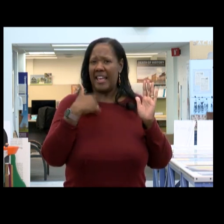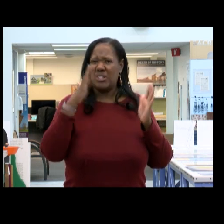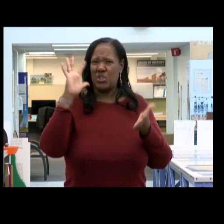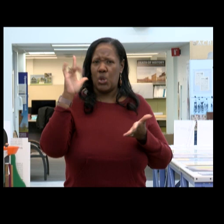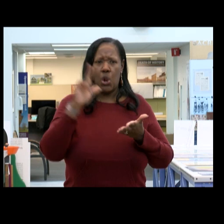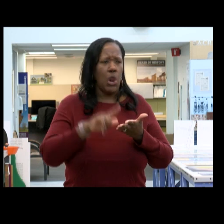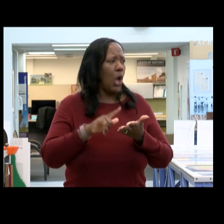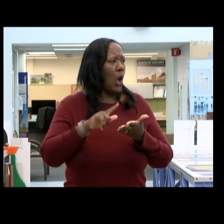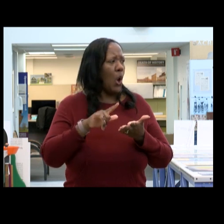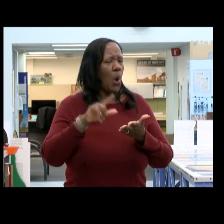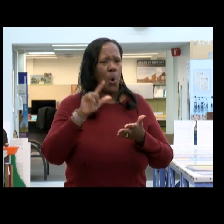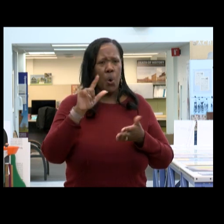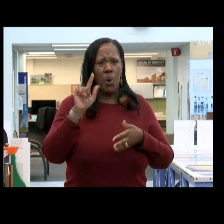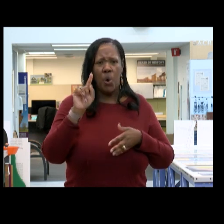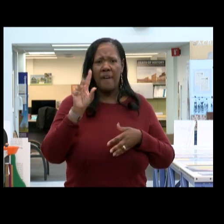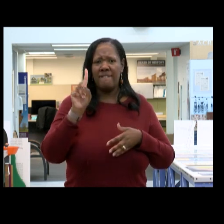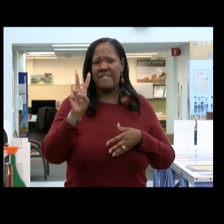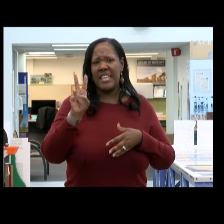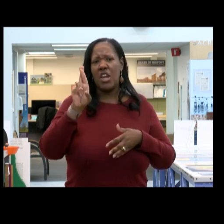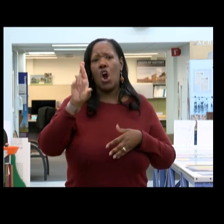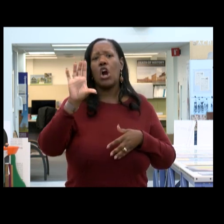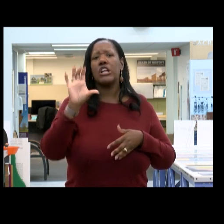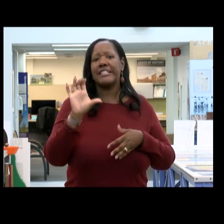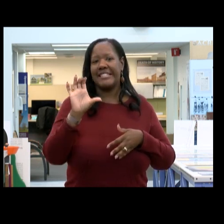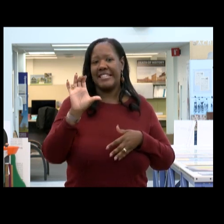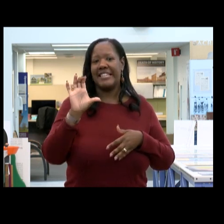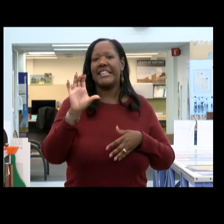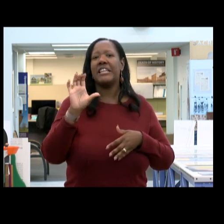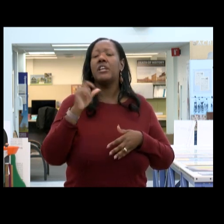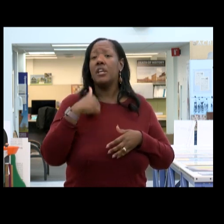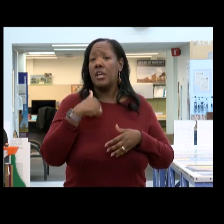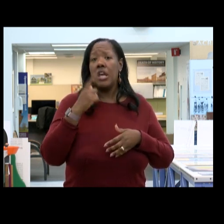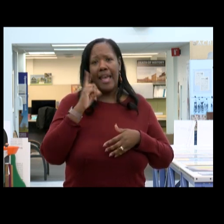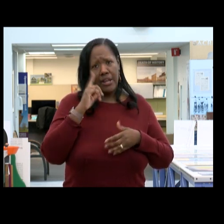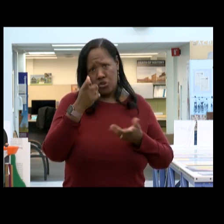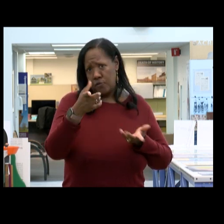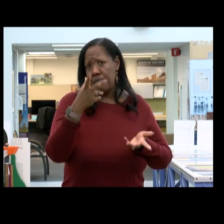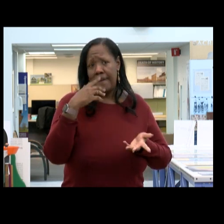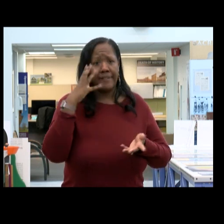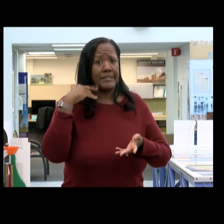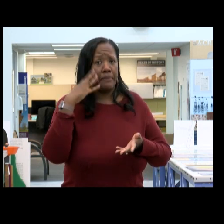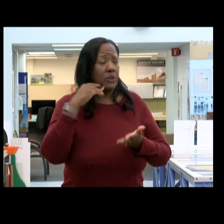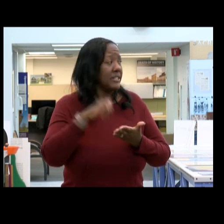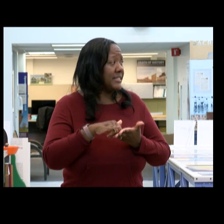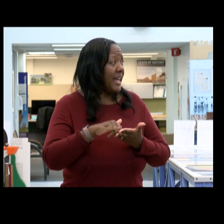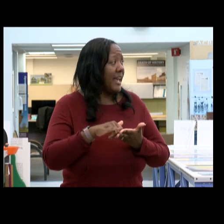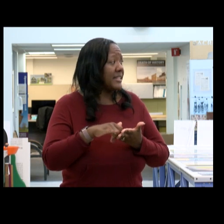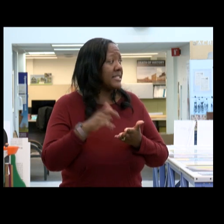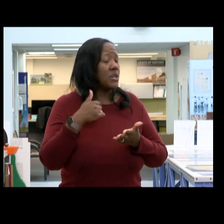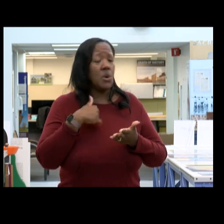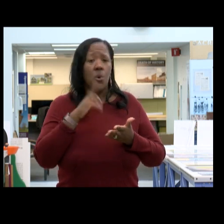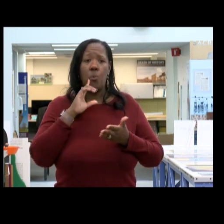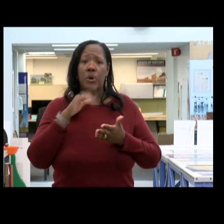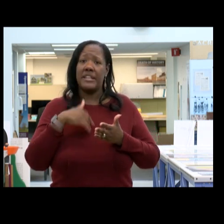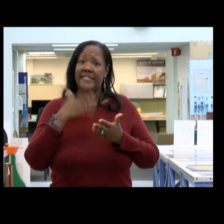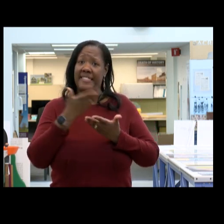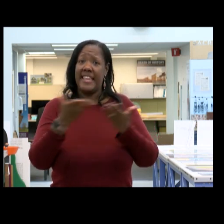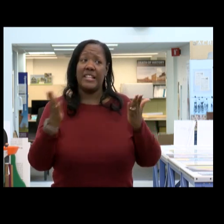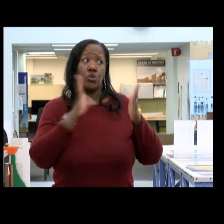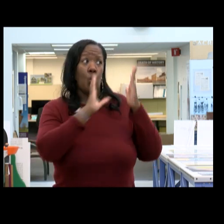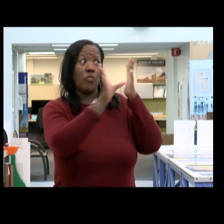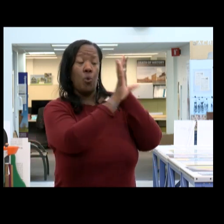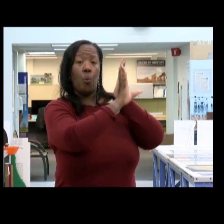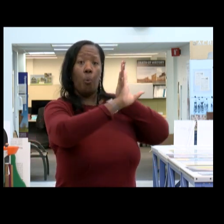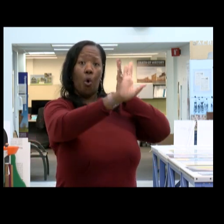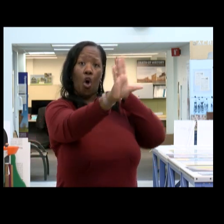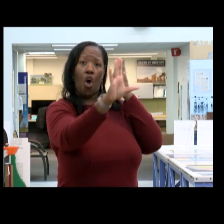And you probably know, you've seen the issue with this. If you try to stick things to walls that have low VOC paint, it's off-gassing, it does